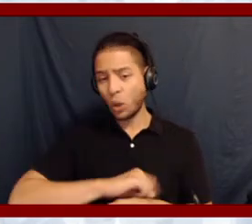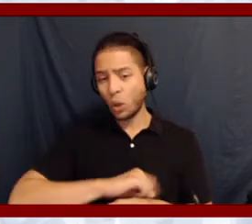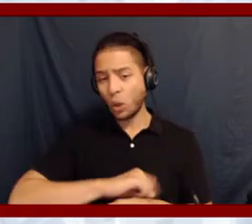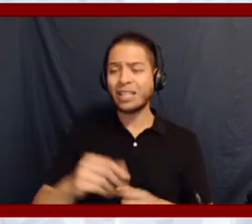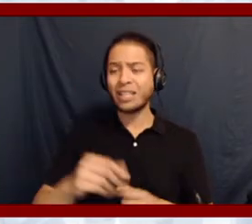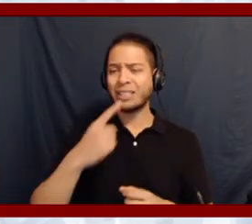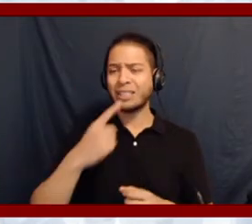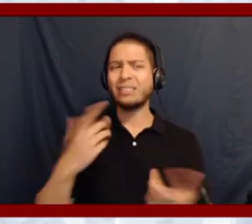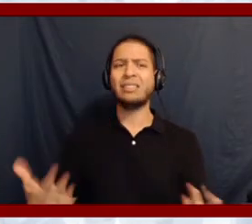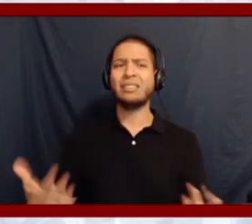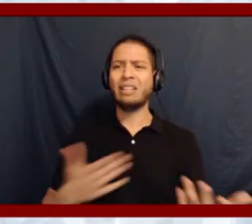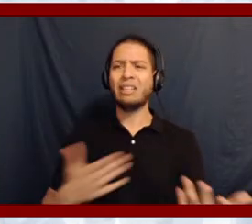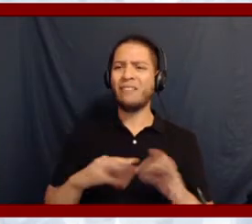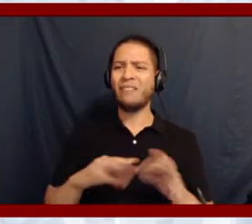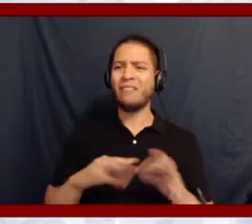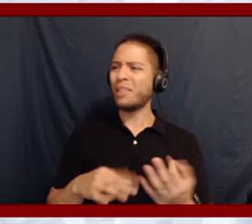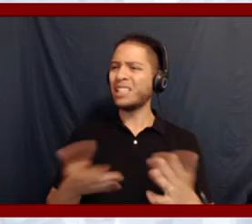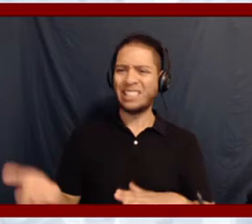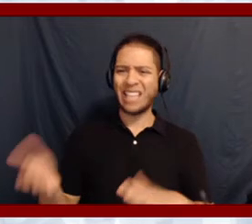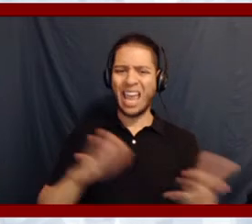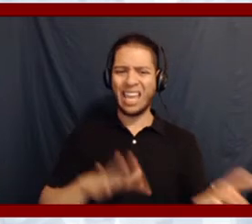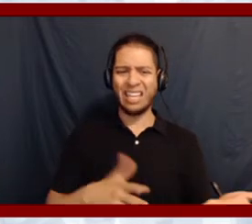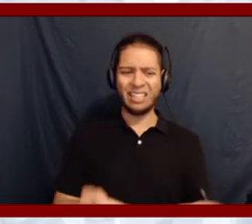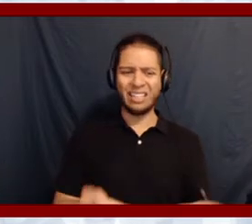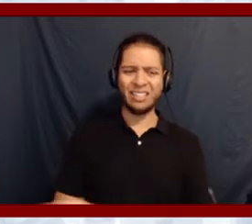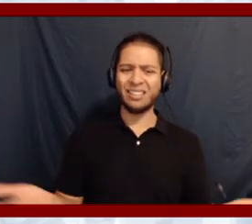dying. And